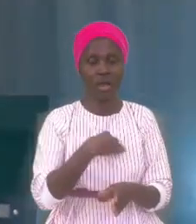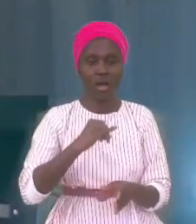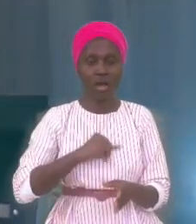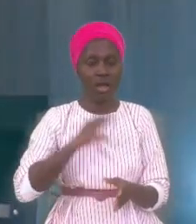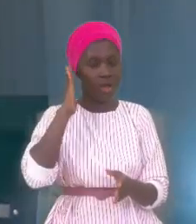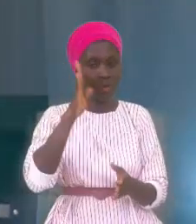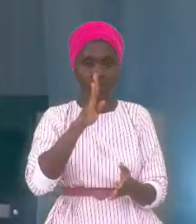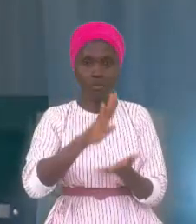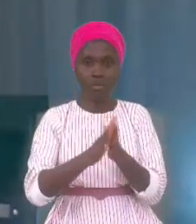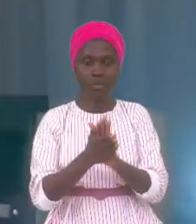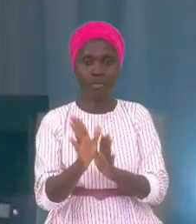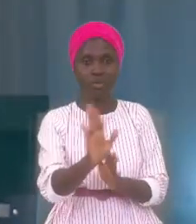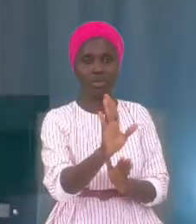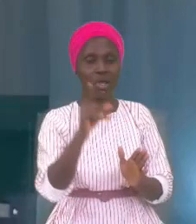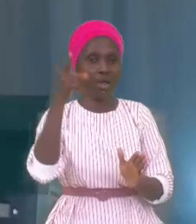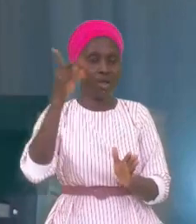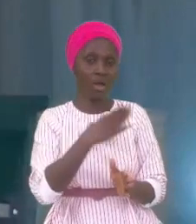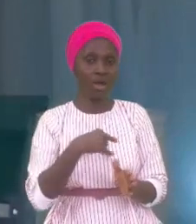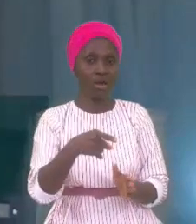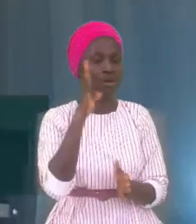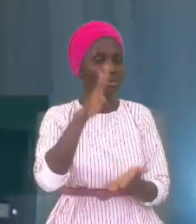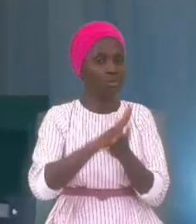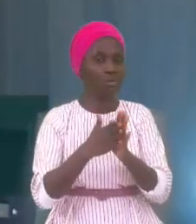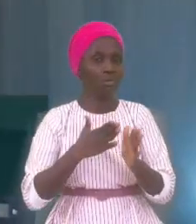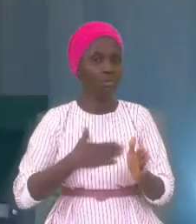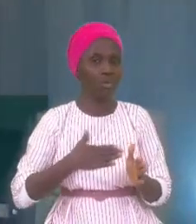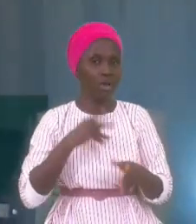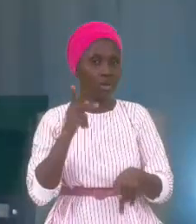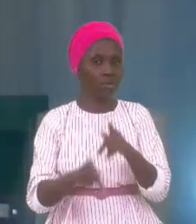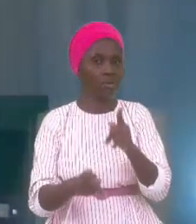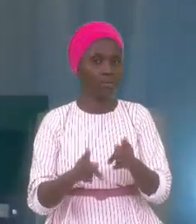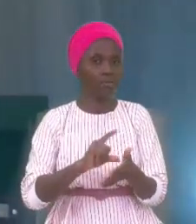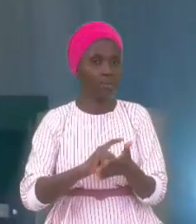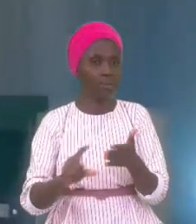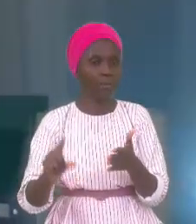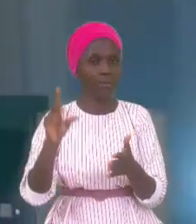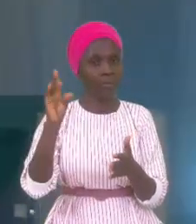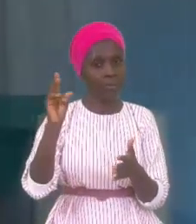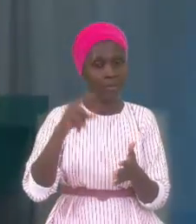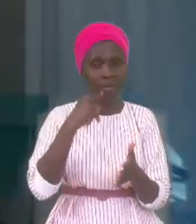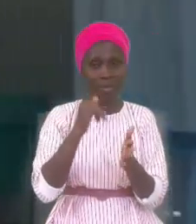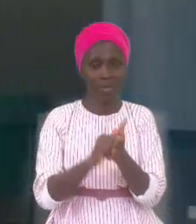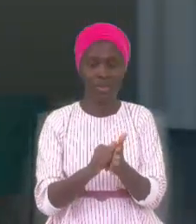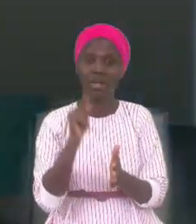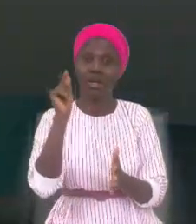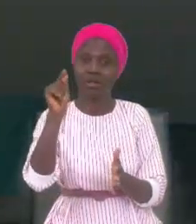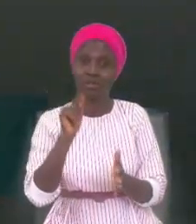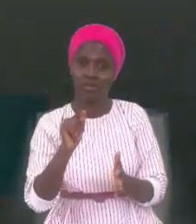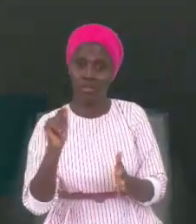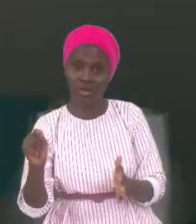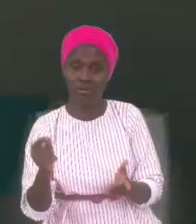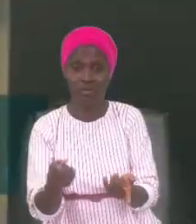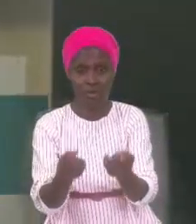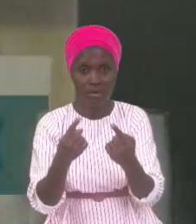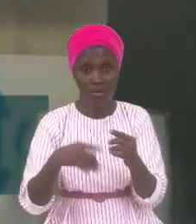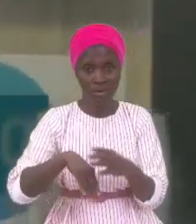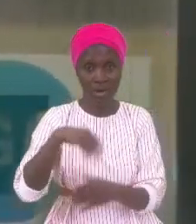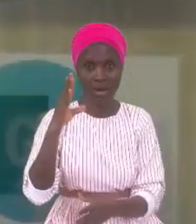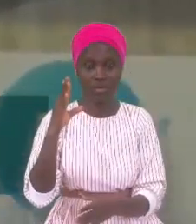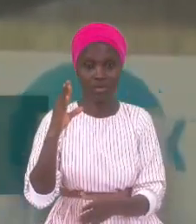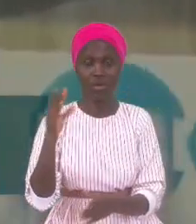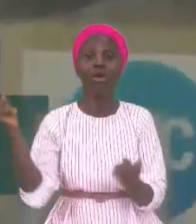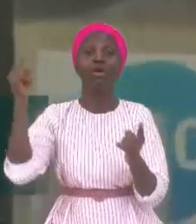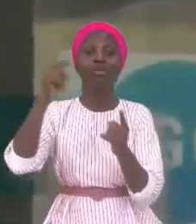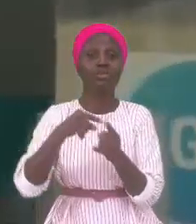my people. In verse 17, it says, wherefore come out. Until we come